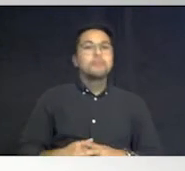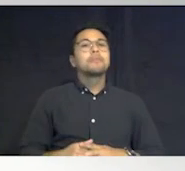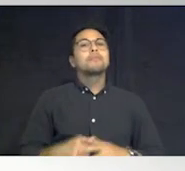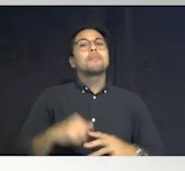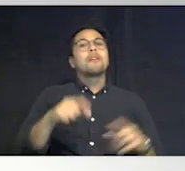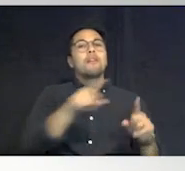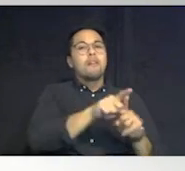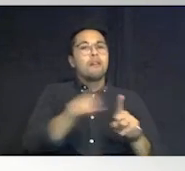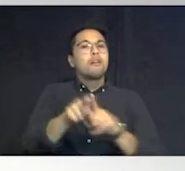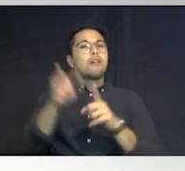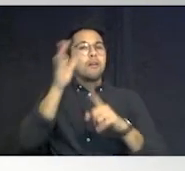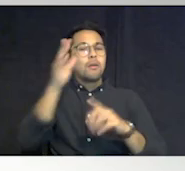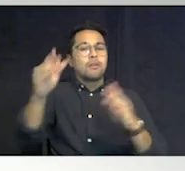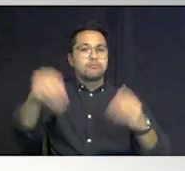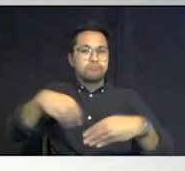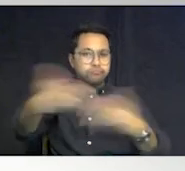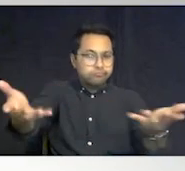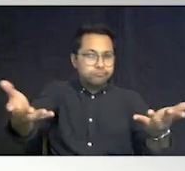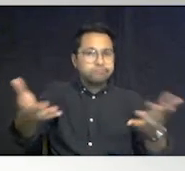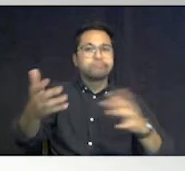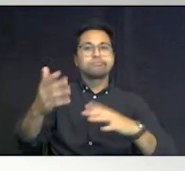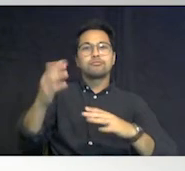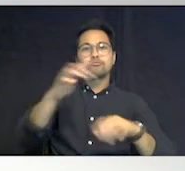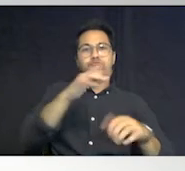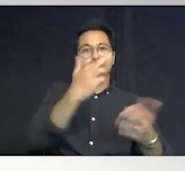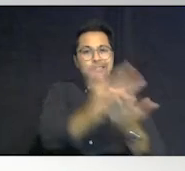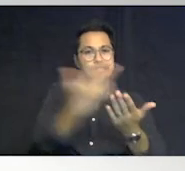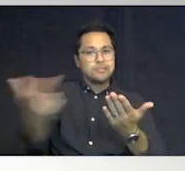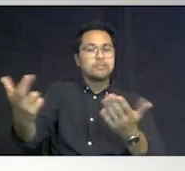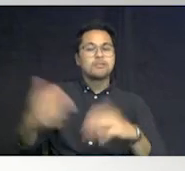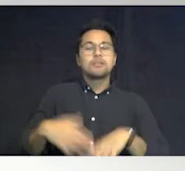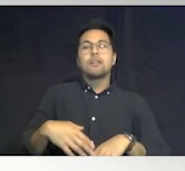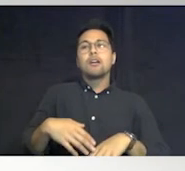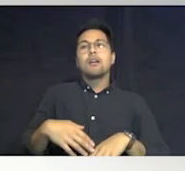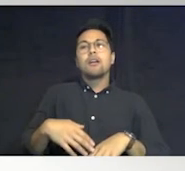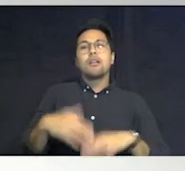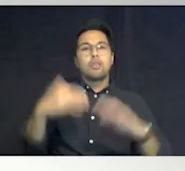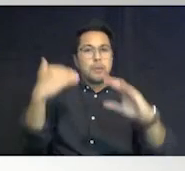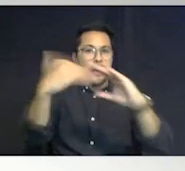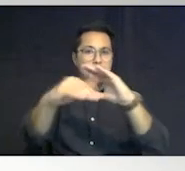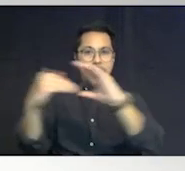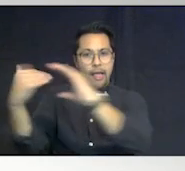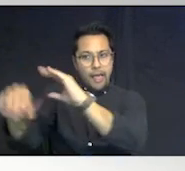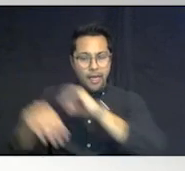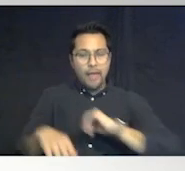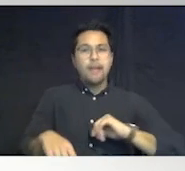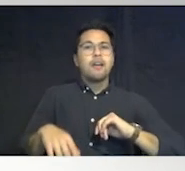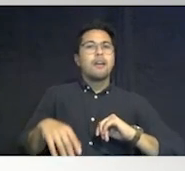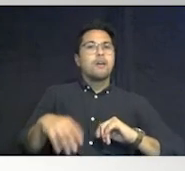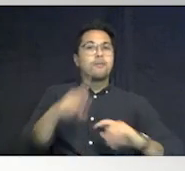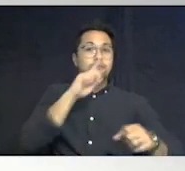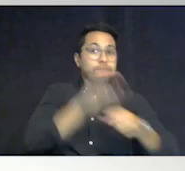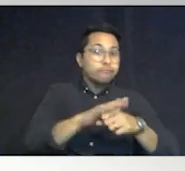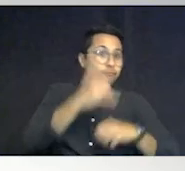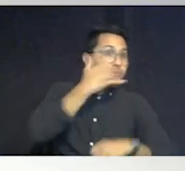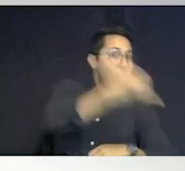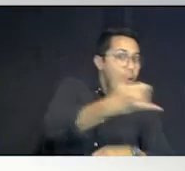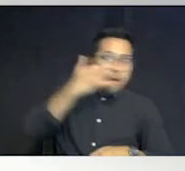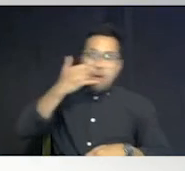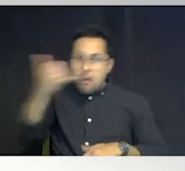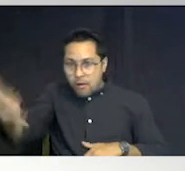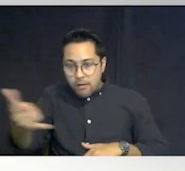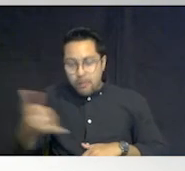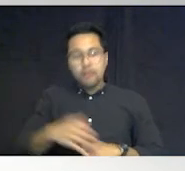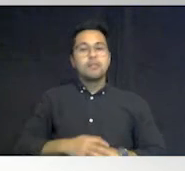be given out in the form of an email. A verification call will be scheduled with the parties to answer questions regarding the